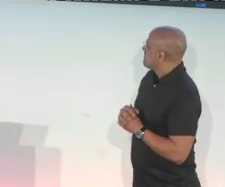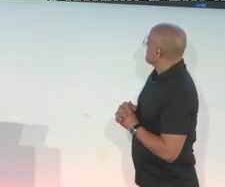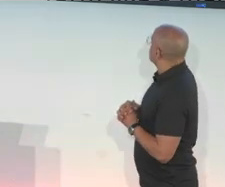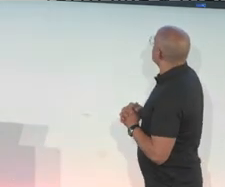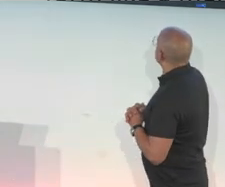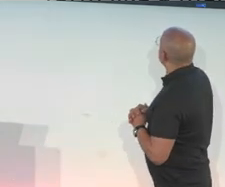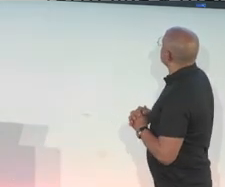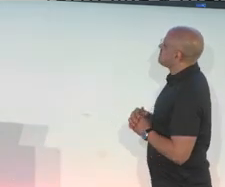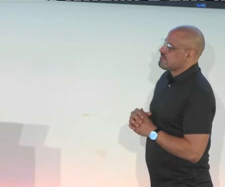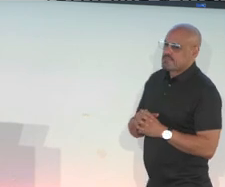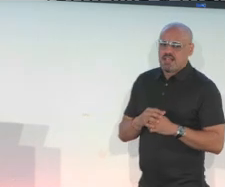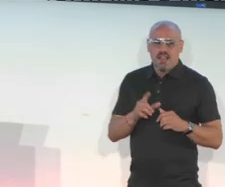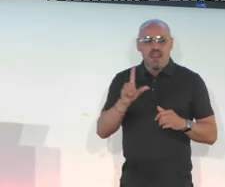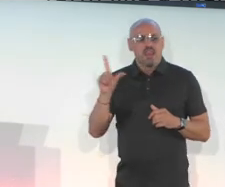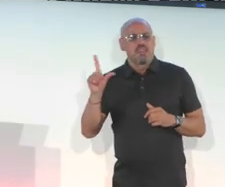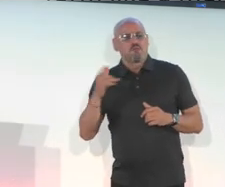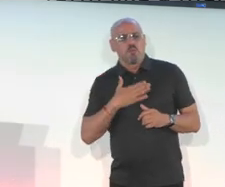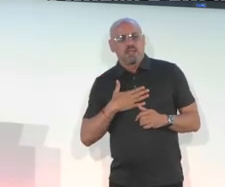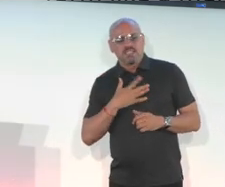No, the one on the left.